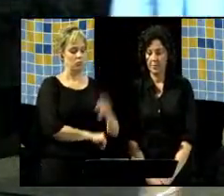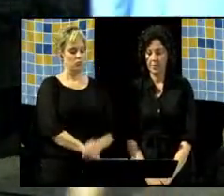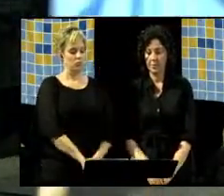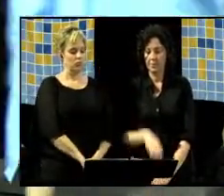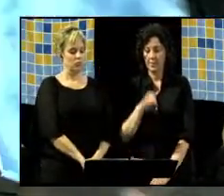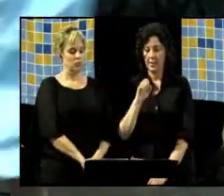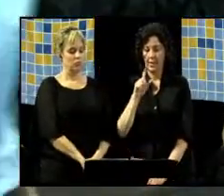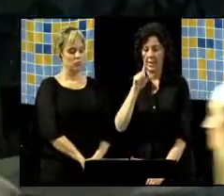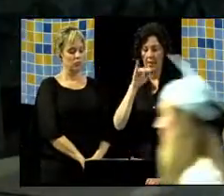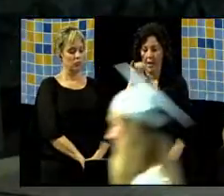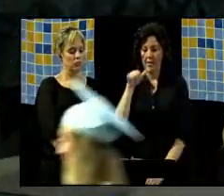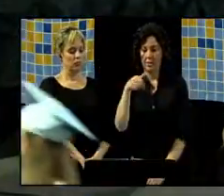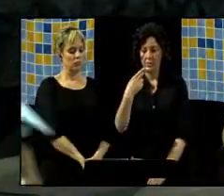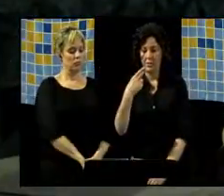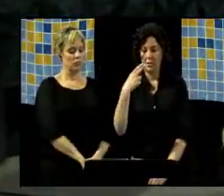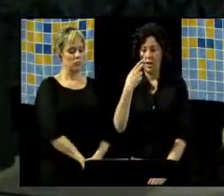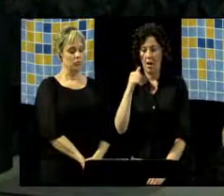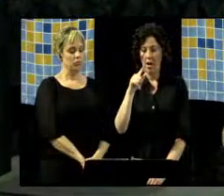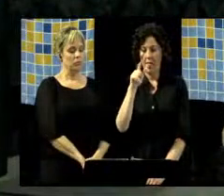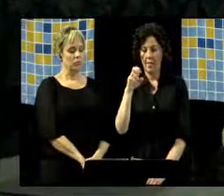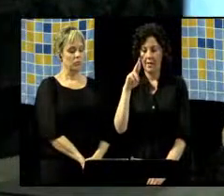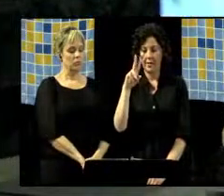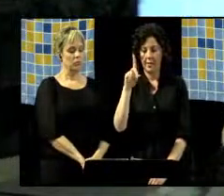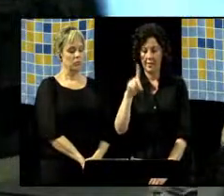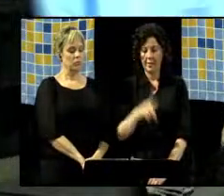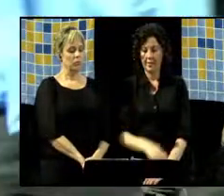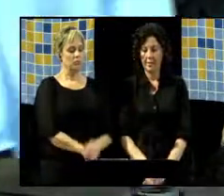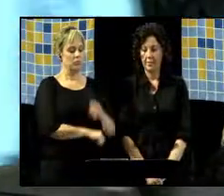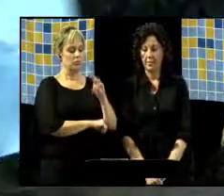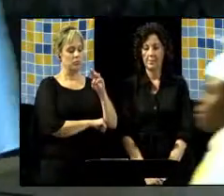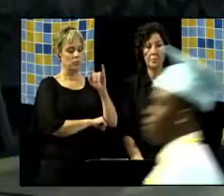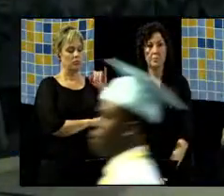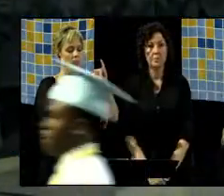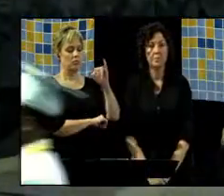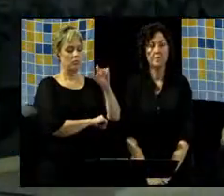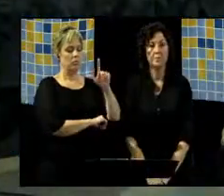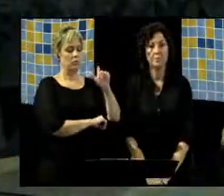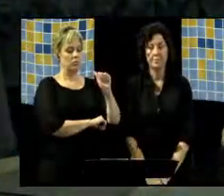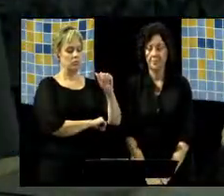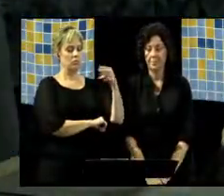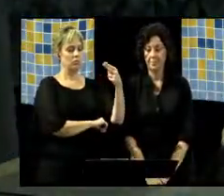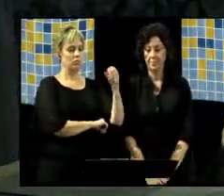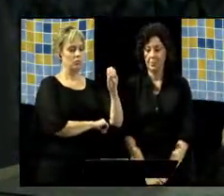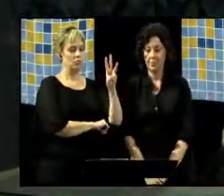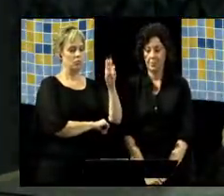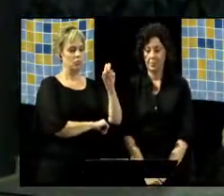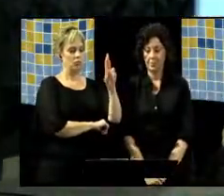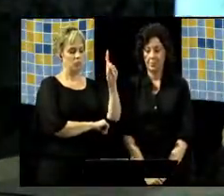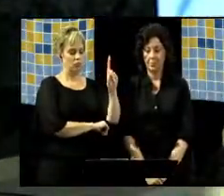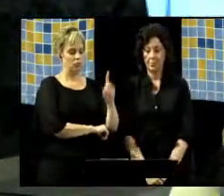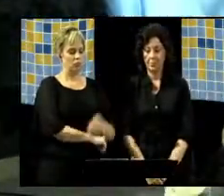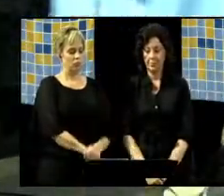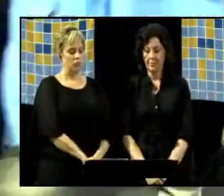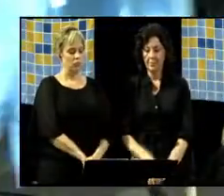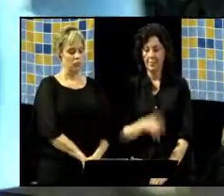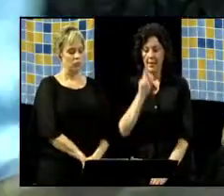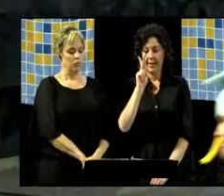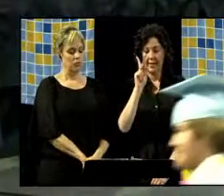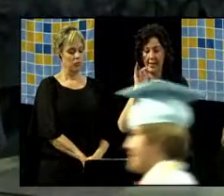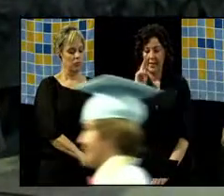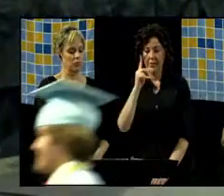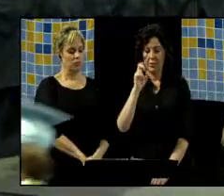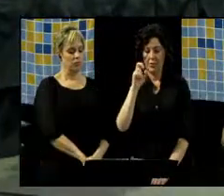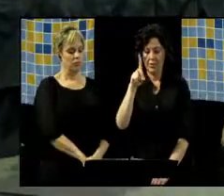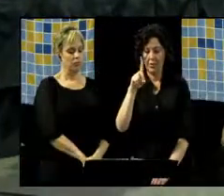Elijah Jace Holland. Maila McKay Howard. Kindred Logan